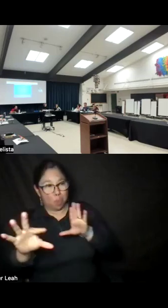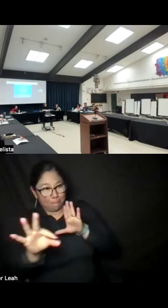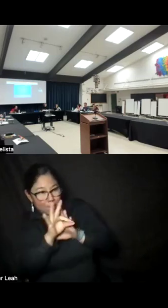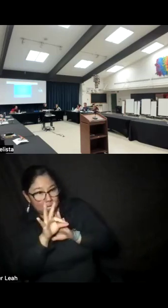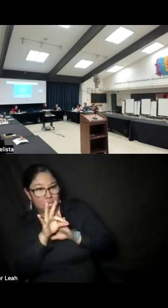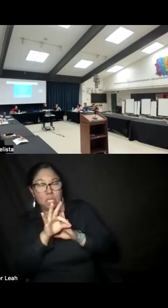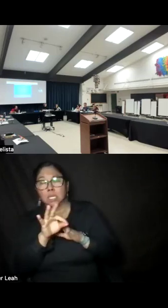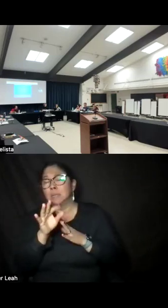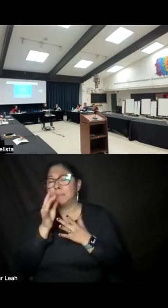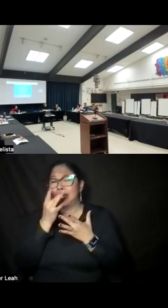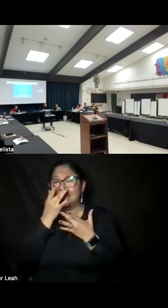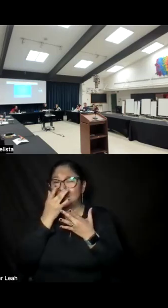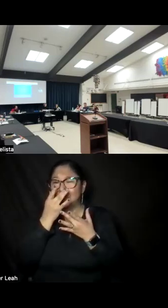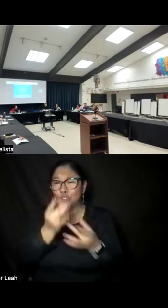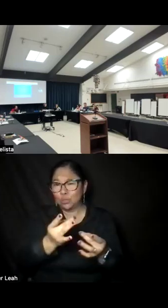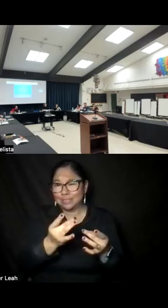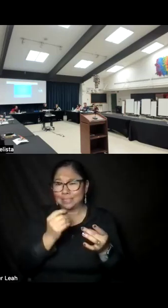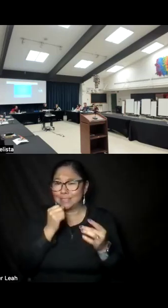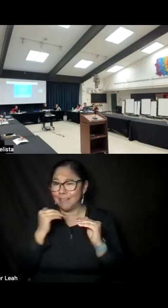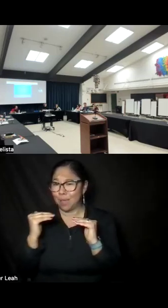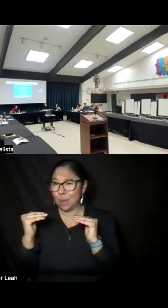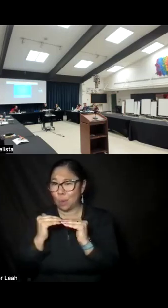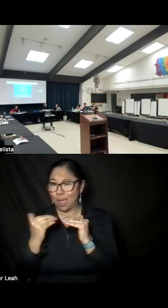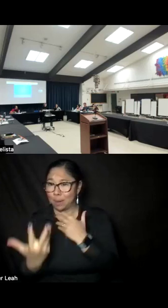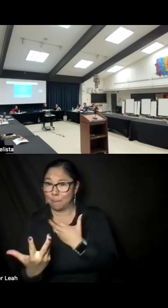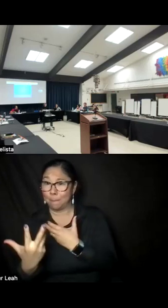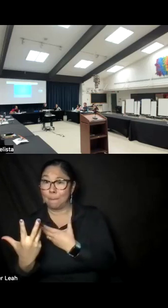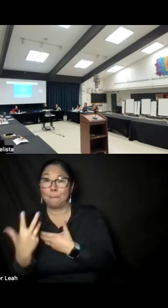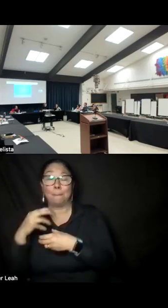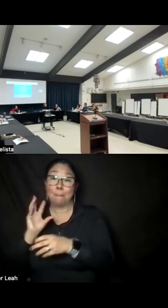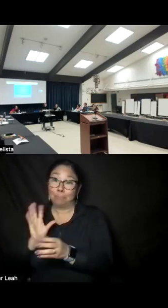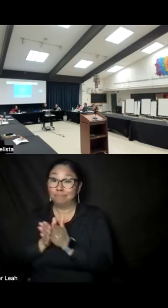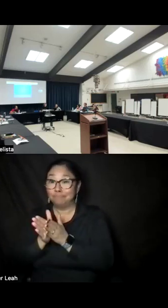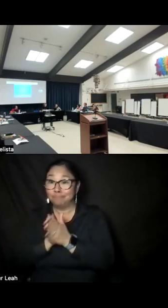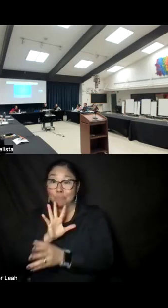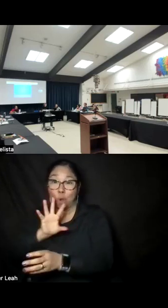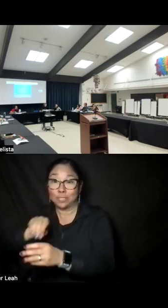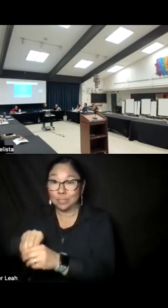not equate to participation.